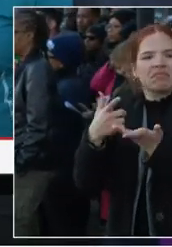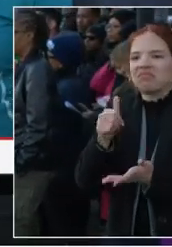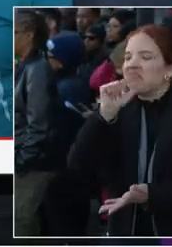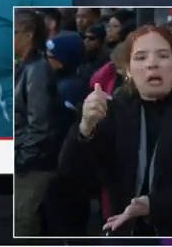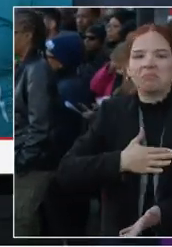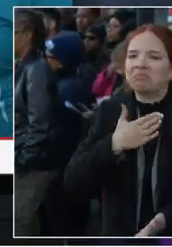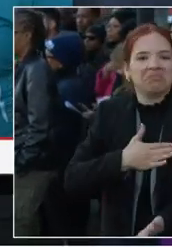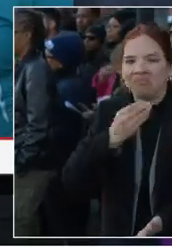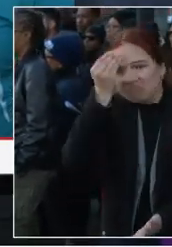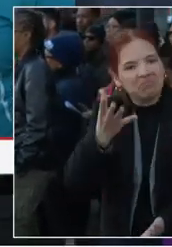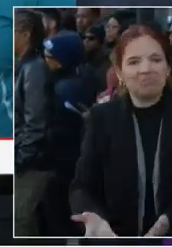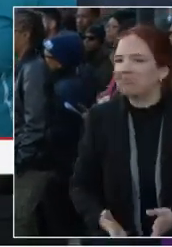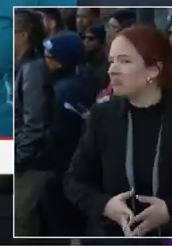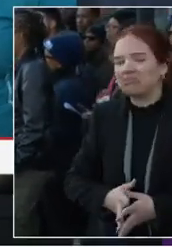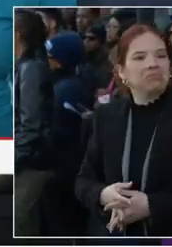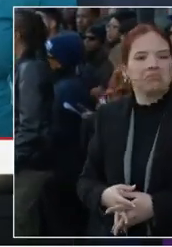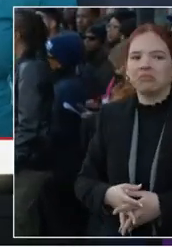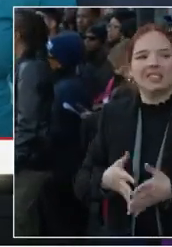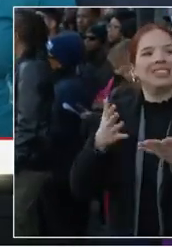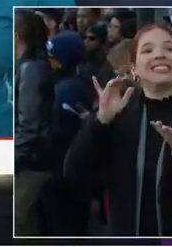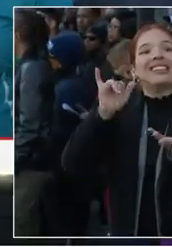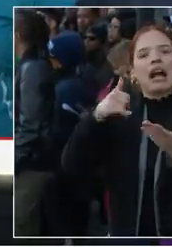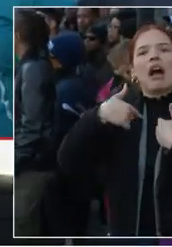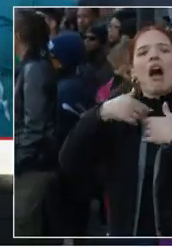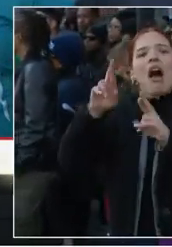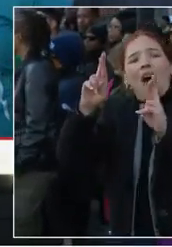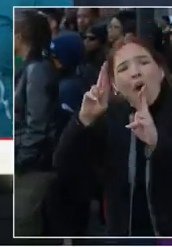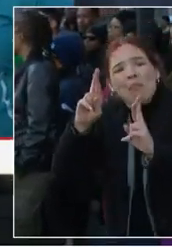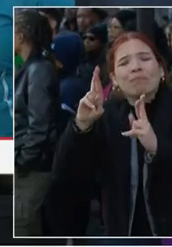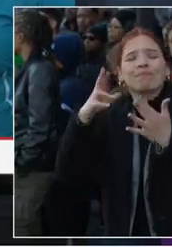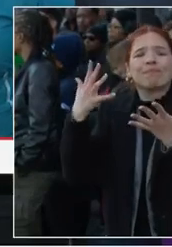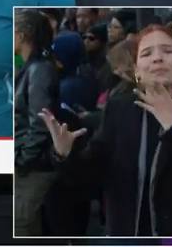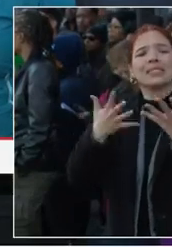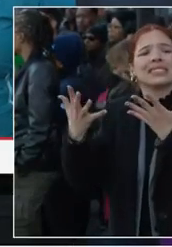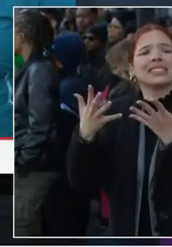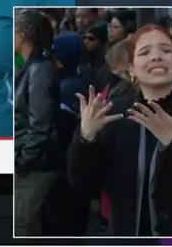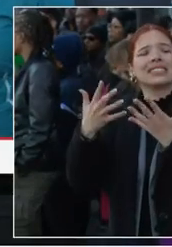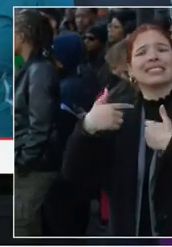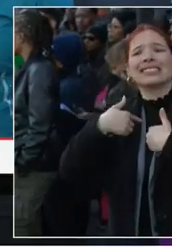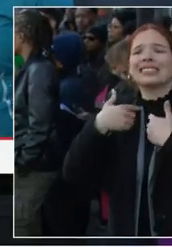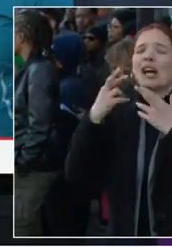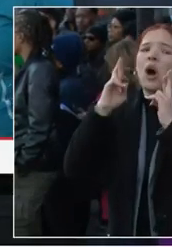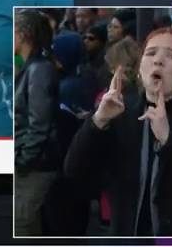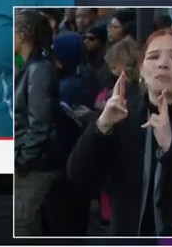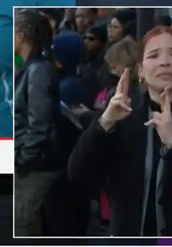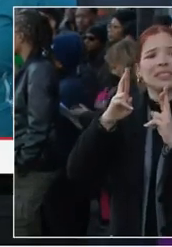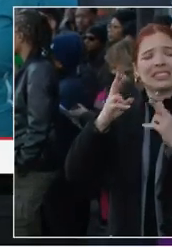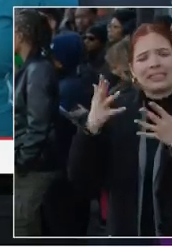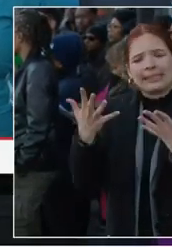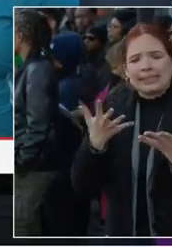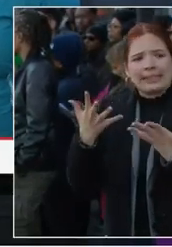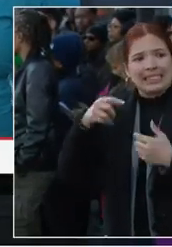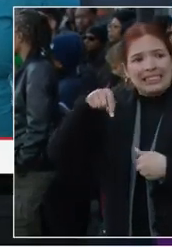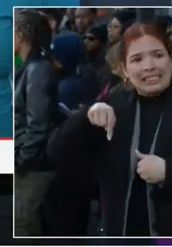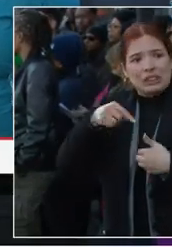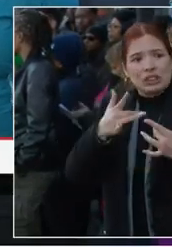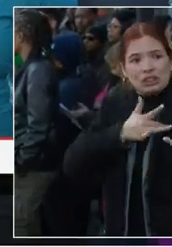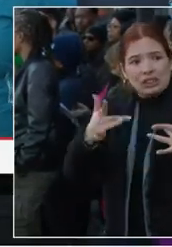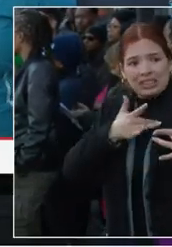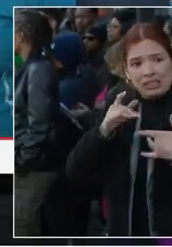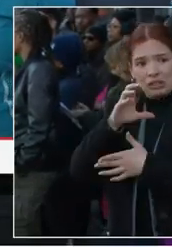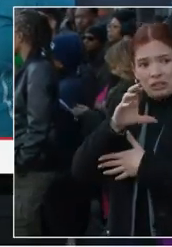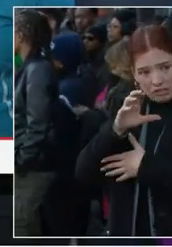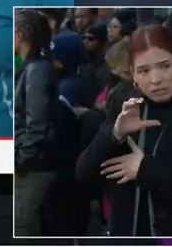that, and it was my fervent hope that my concerns with the crime bill would have been